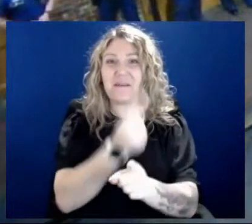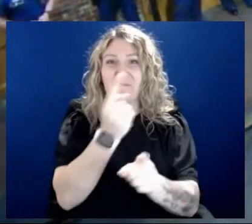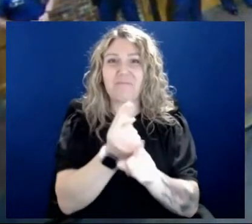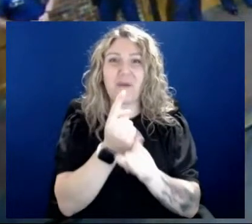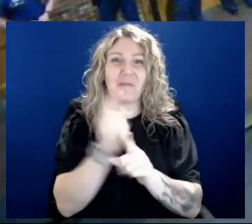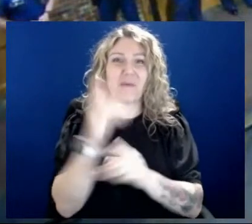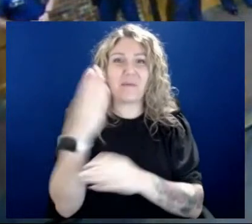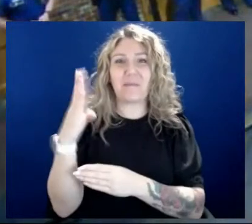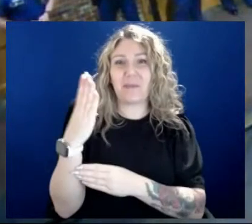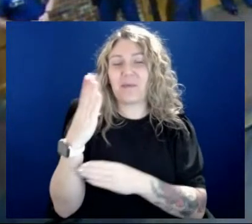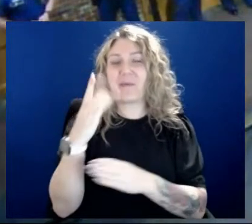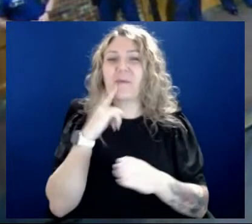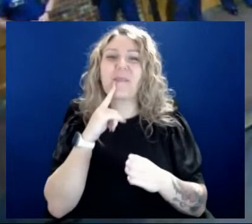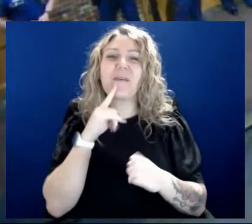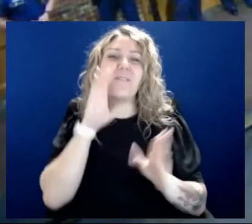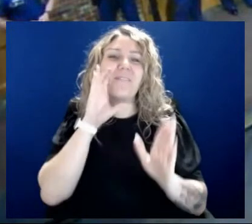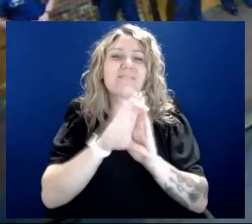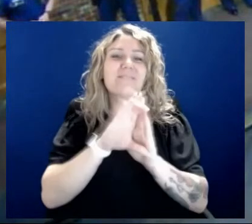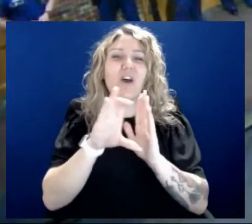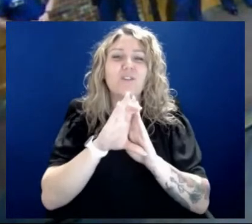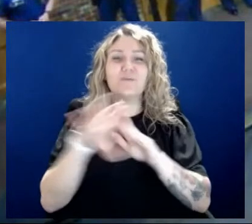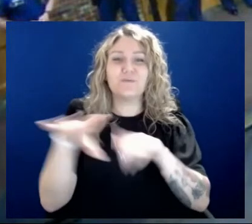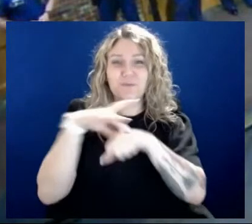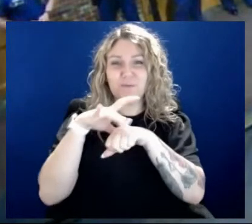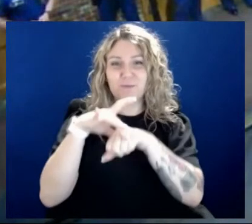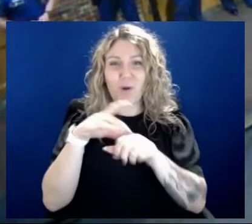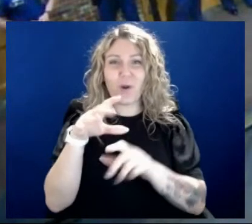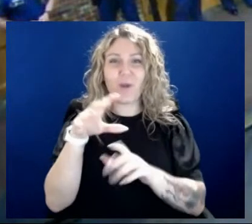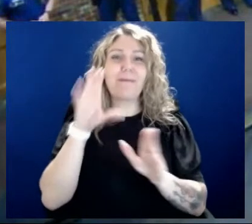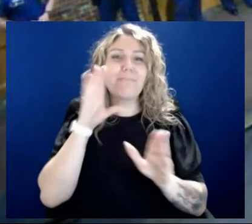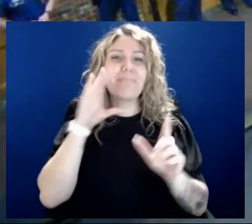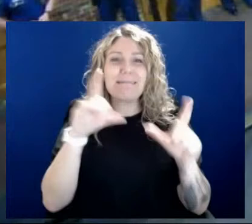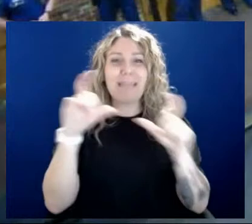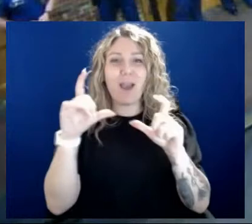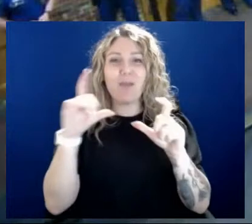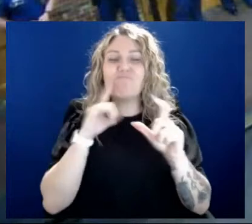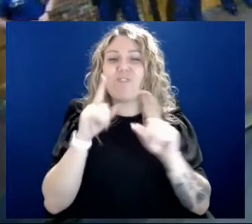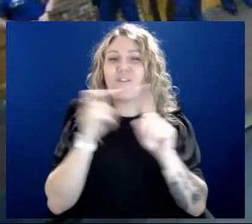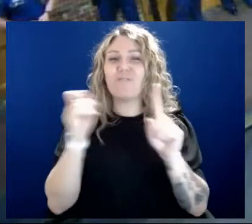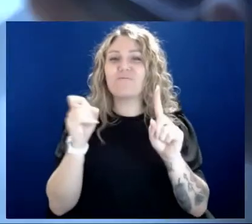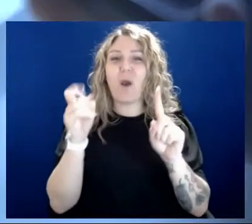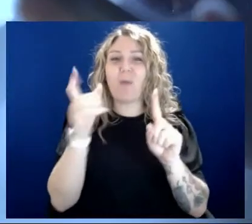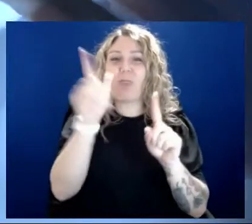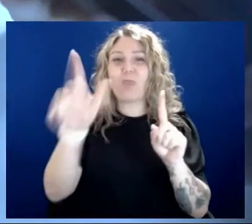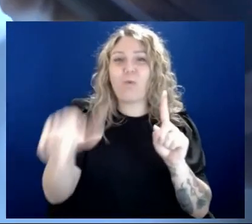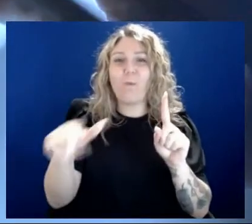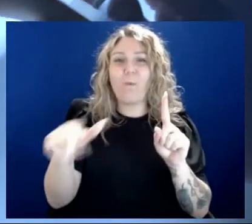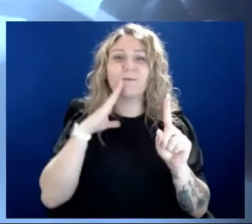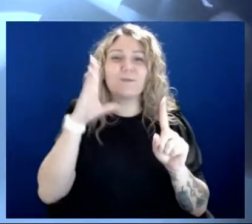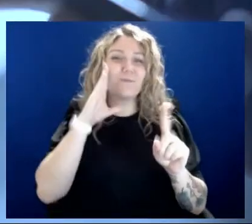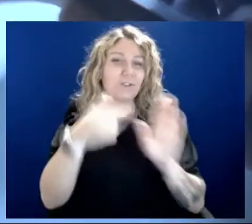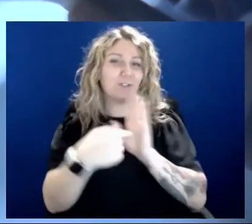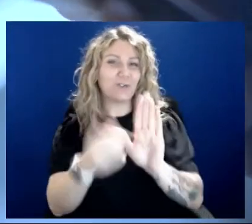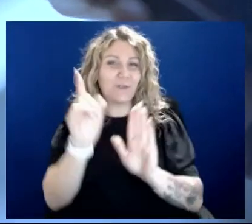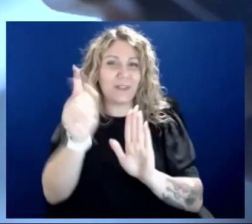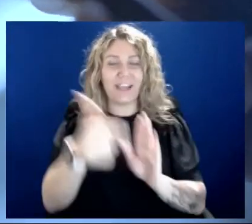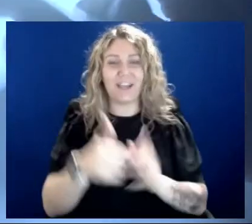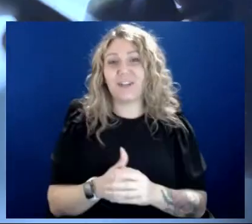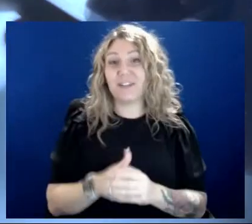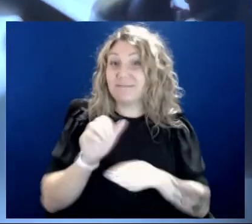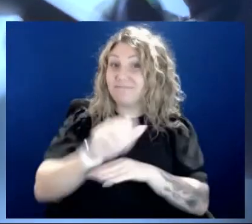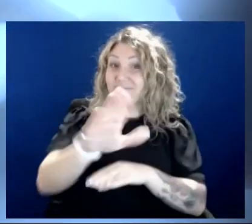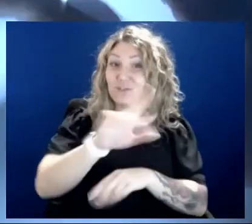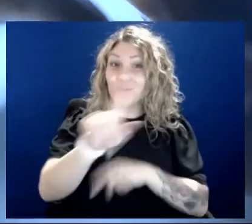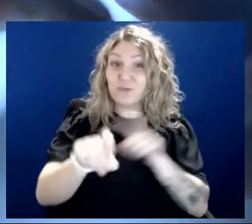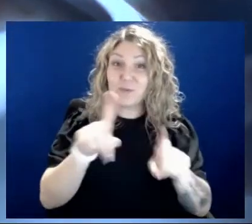around midnight. Celebrations from Lawrence. We're going to show those coming up a little bit later on in the show. So get your questions sent in to us